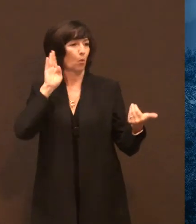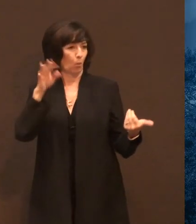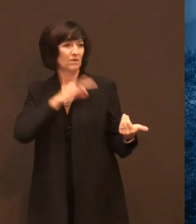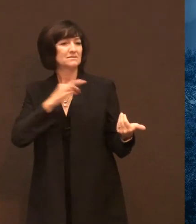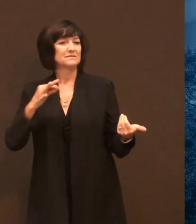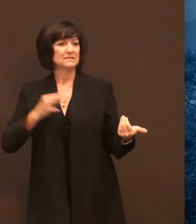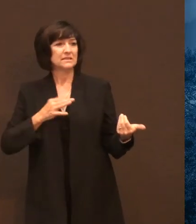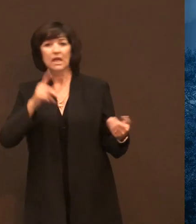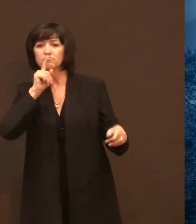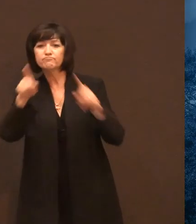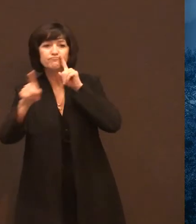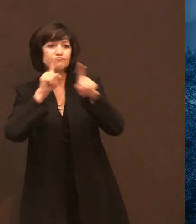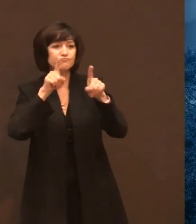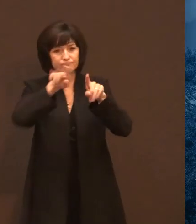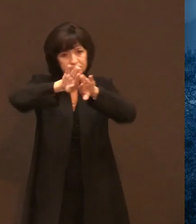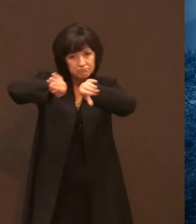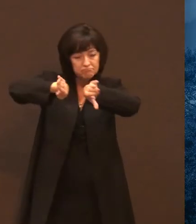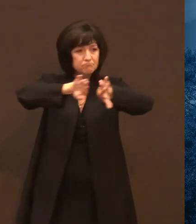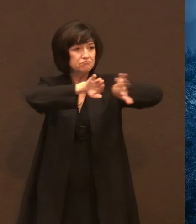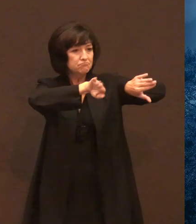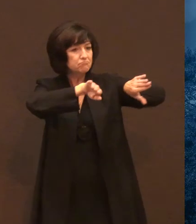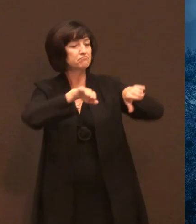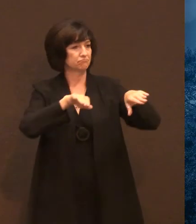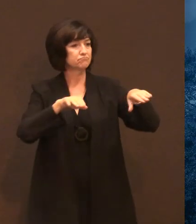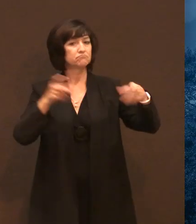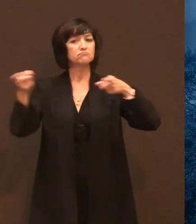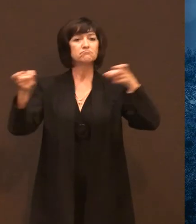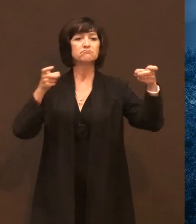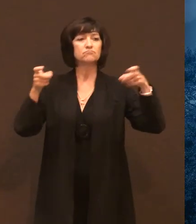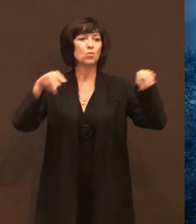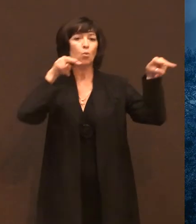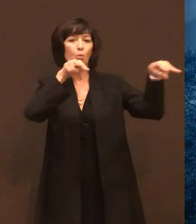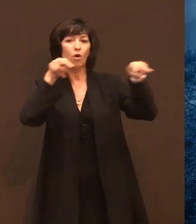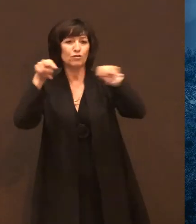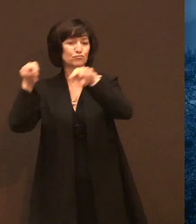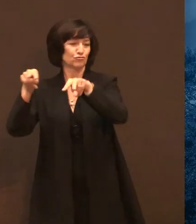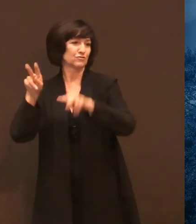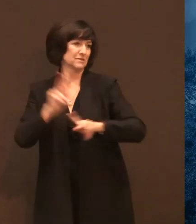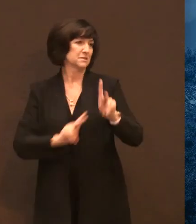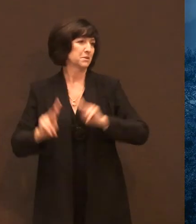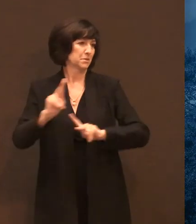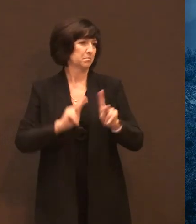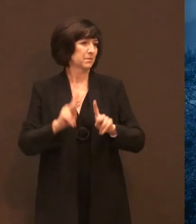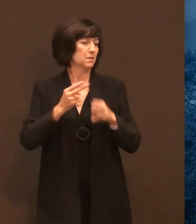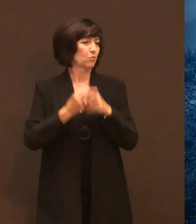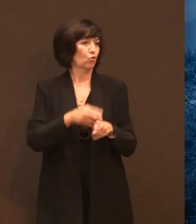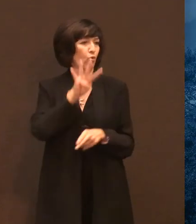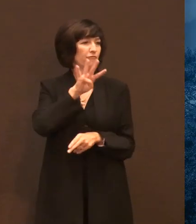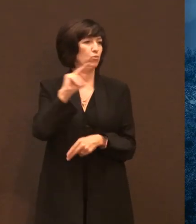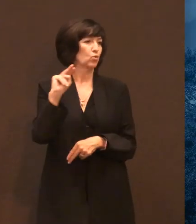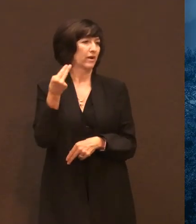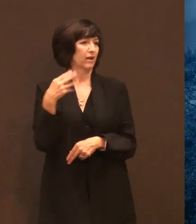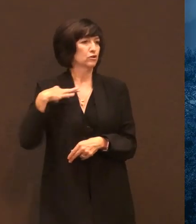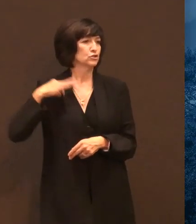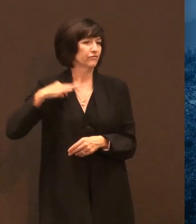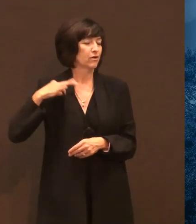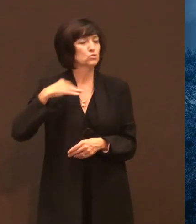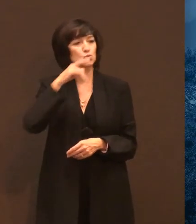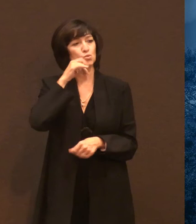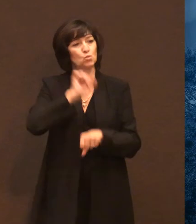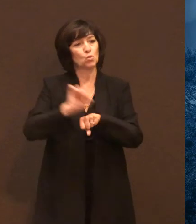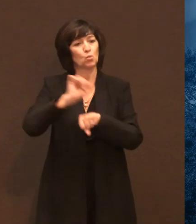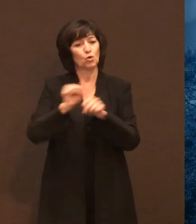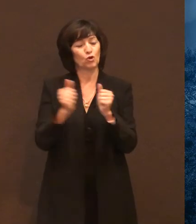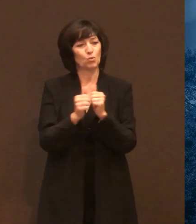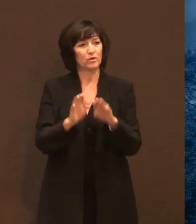staff, and staff for the 4-H, 4-H volunteers and those that work with the children, and of